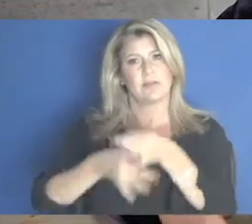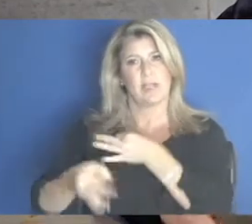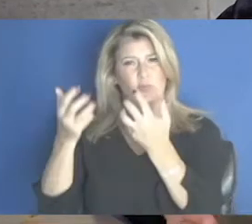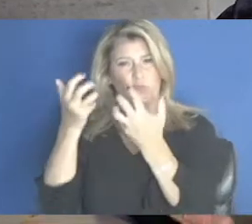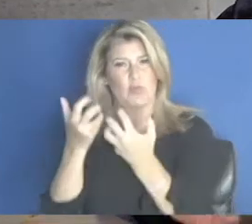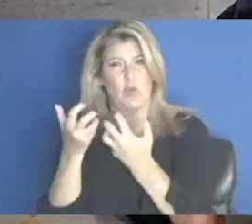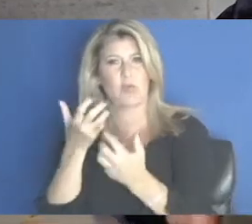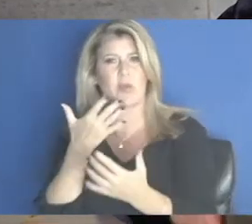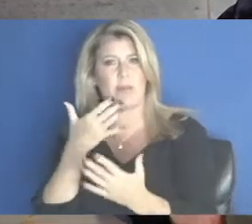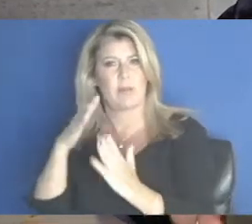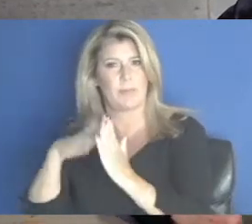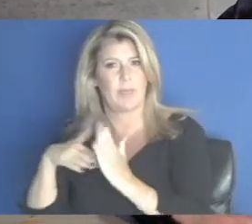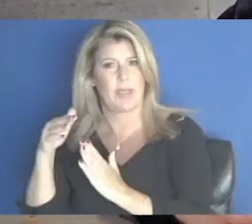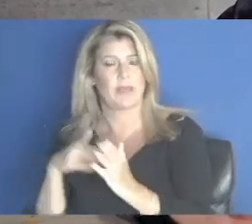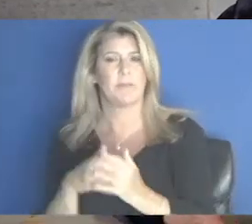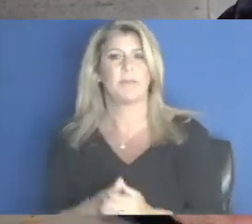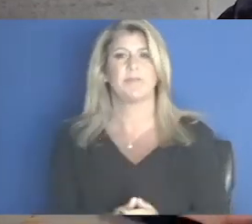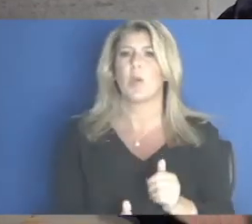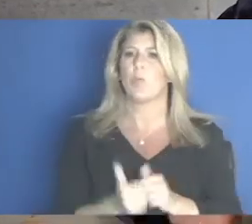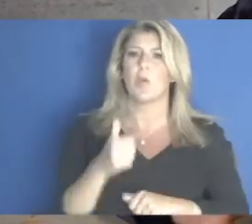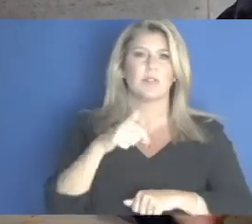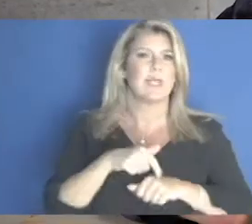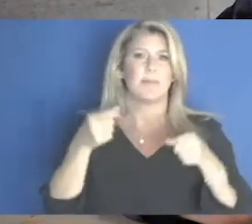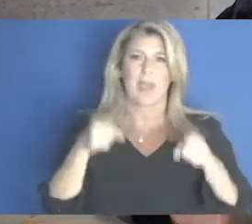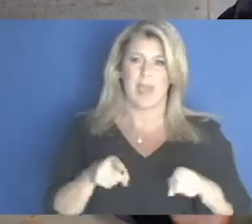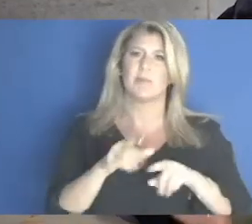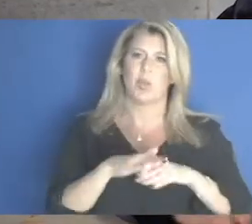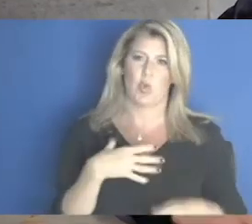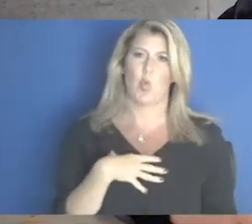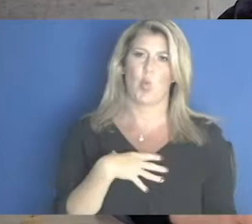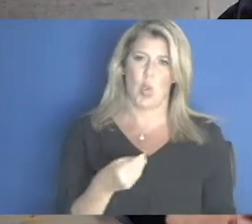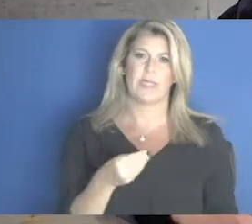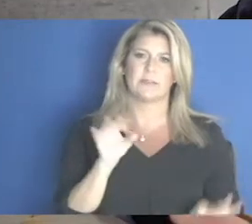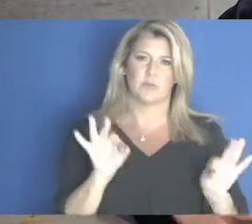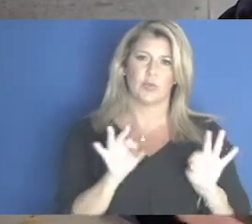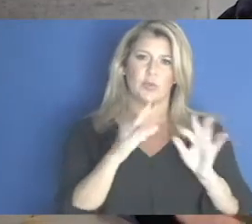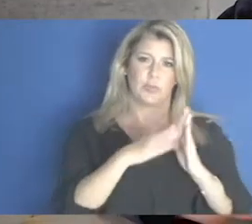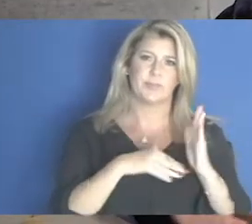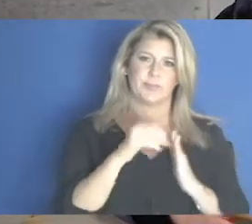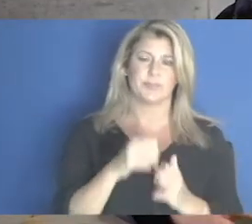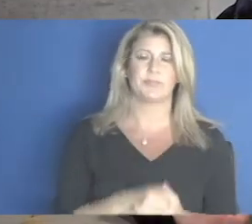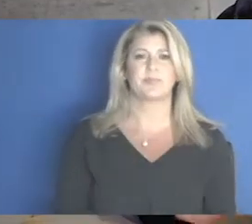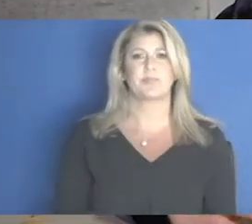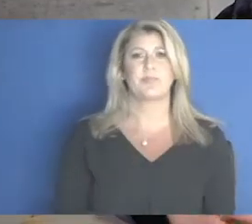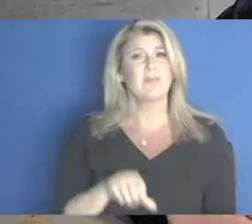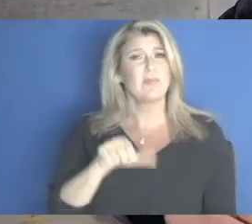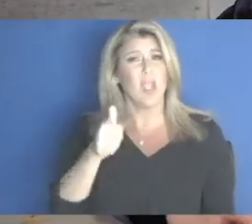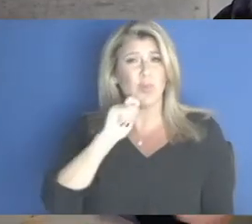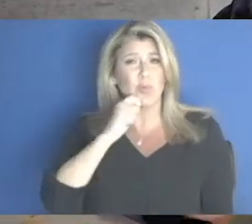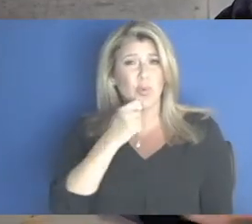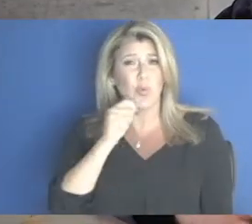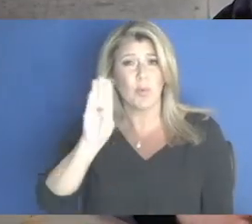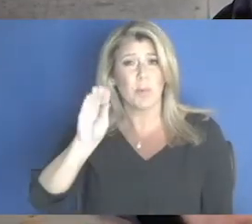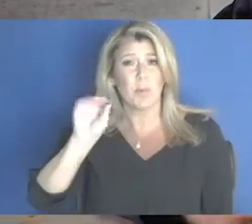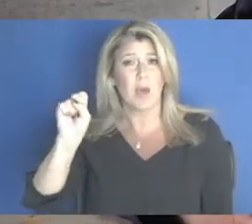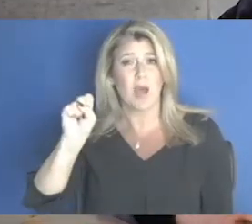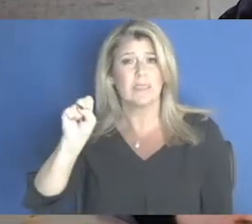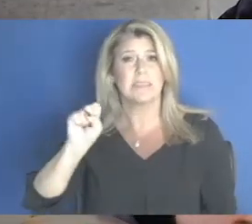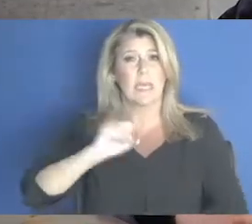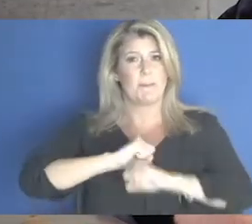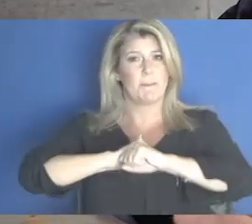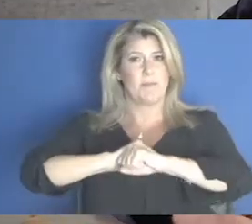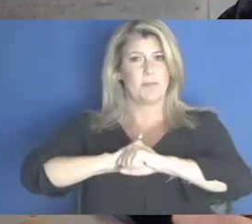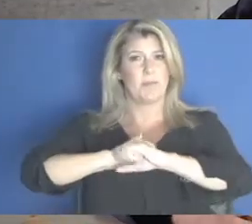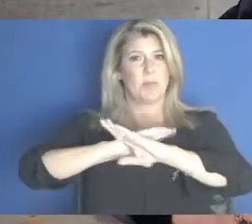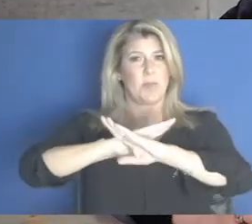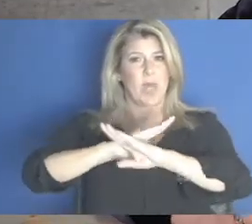colors. Majority of bleed through happens on white pieces. Another cool feature about Boss is that blocks